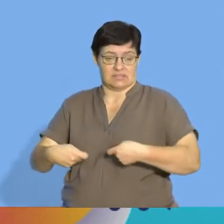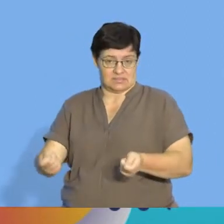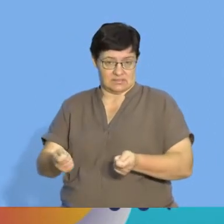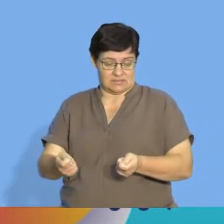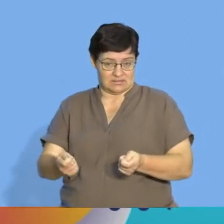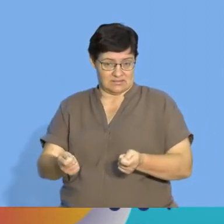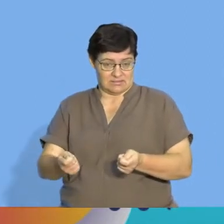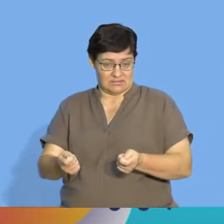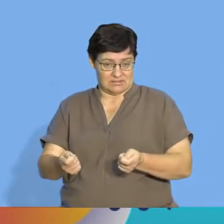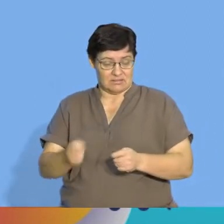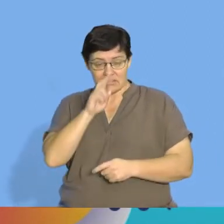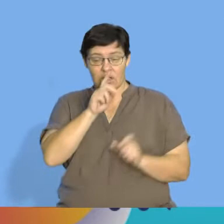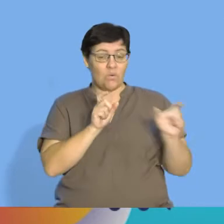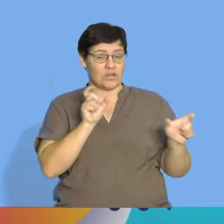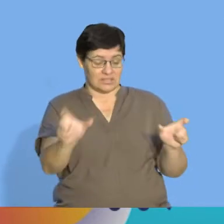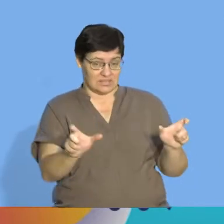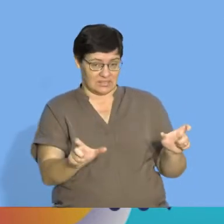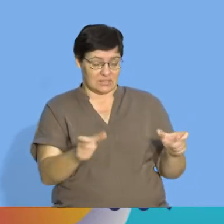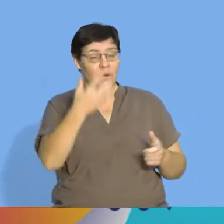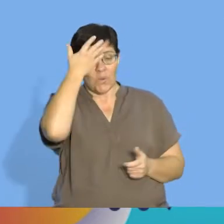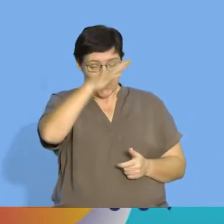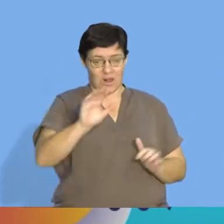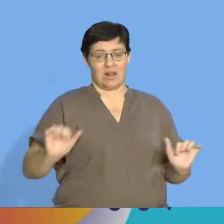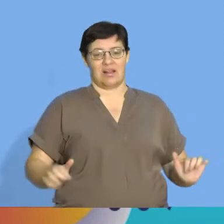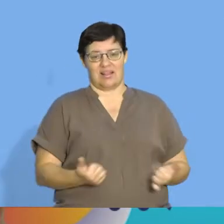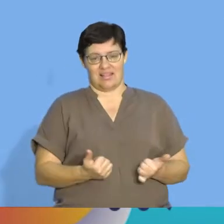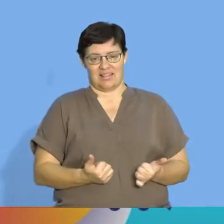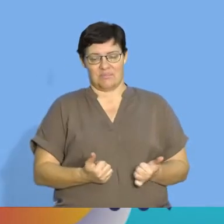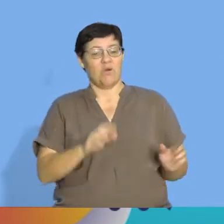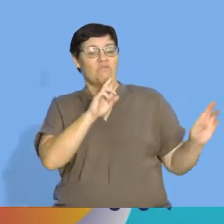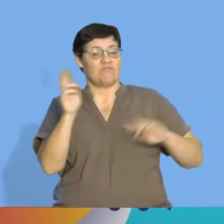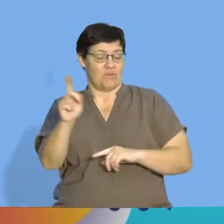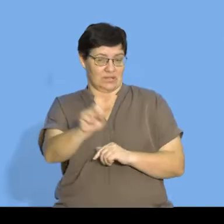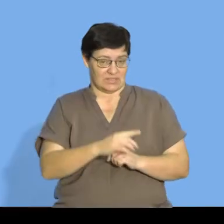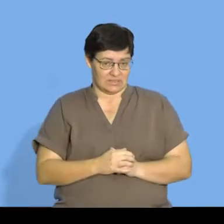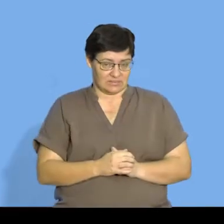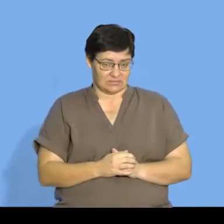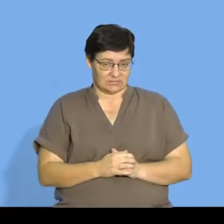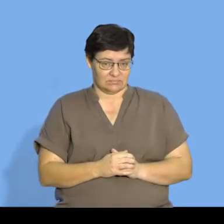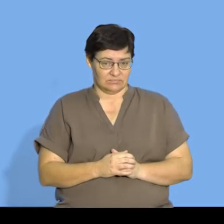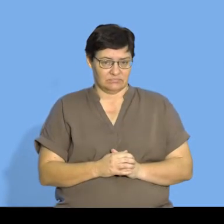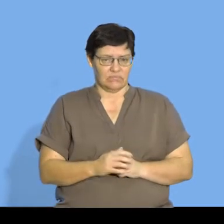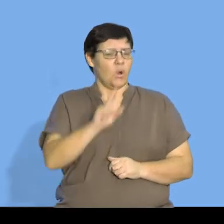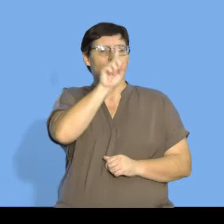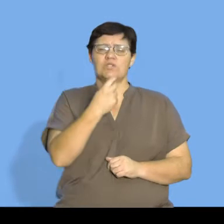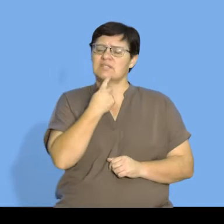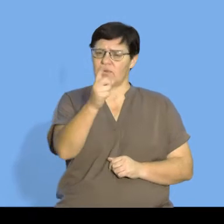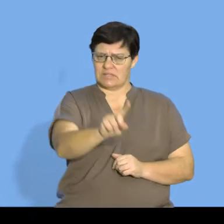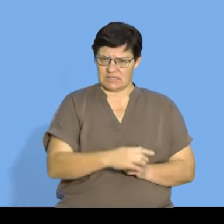at the terminology that we're using there so you know exactly what it refers to. Right, our question here